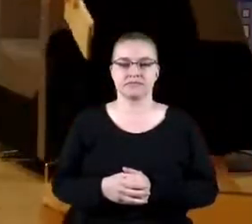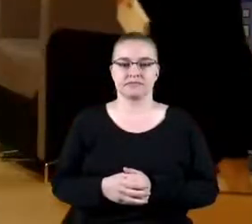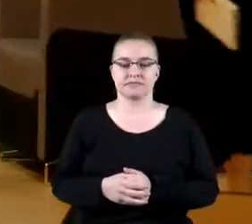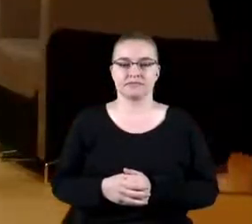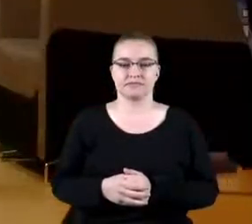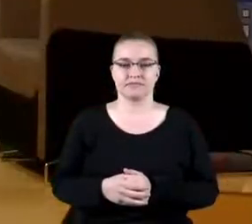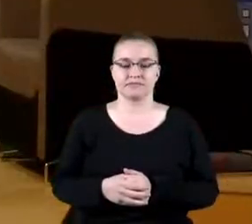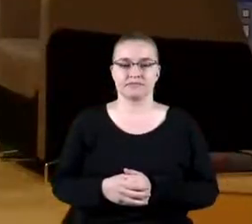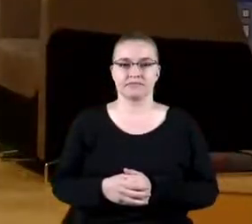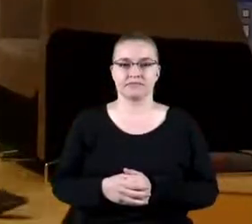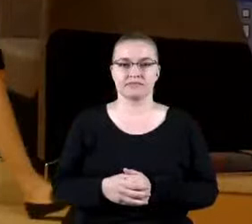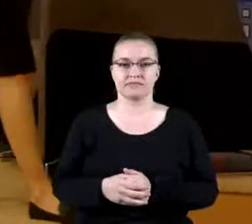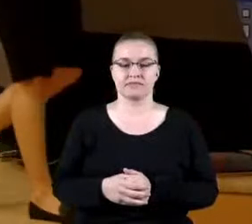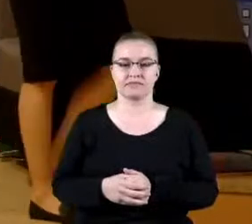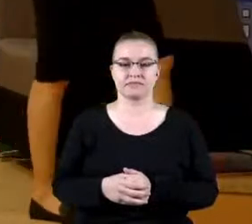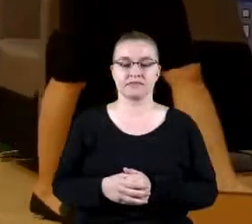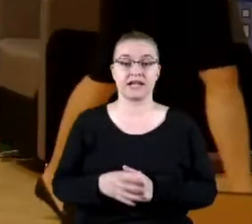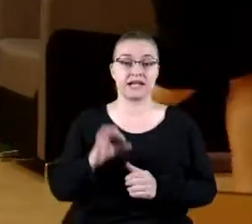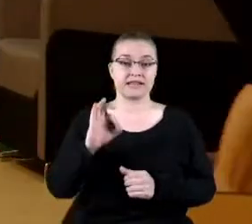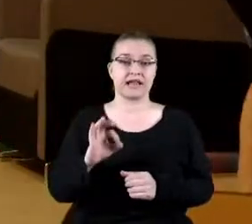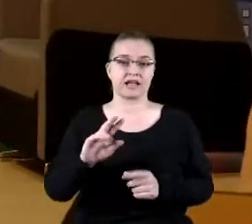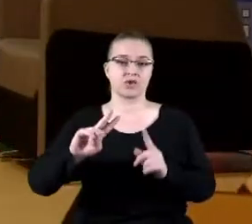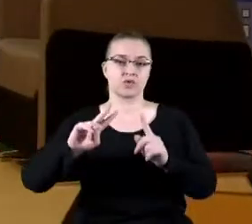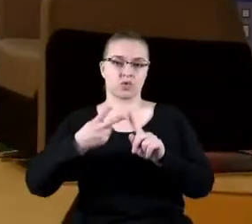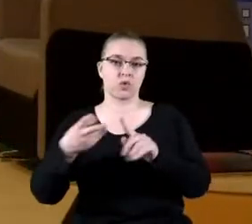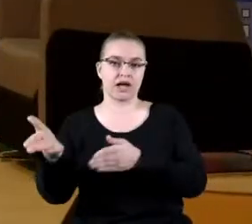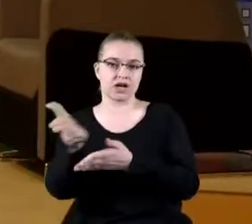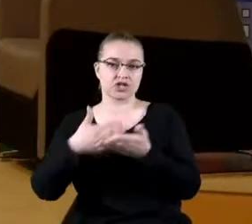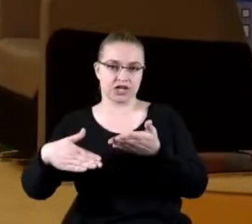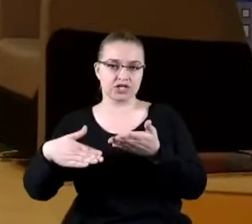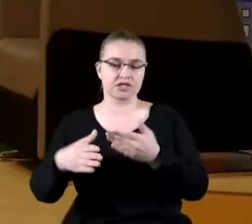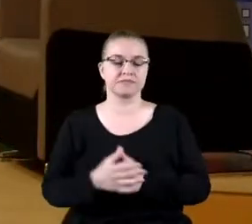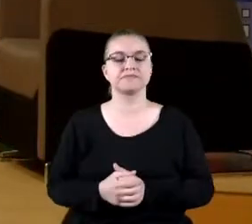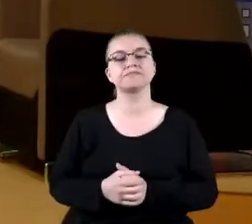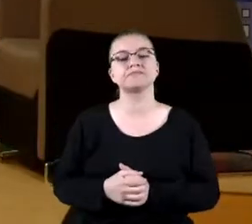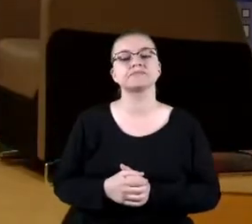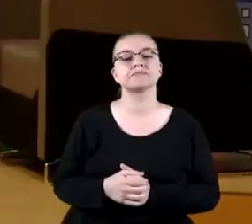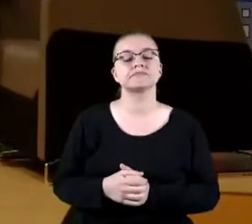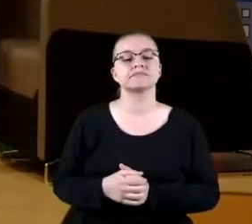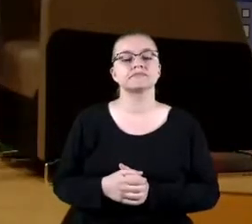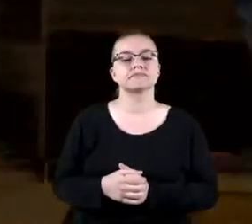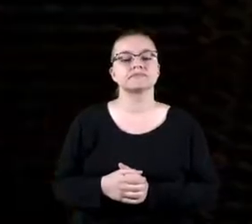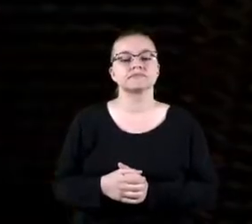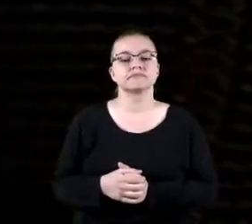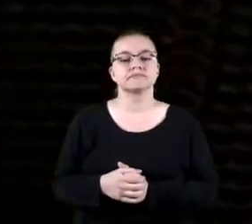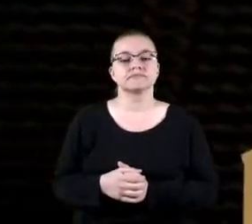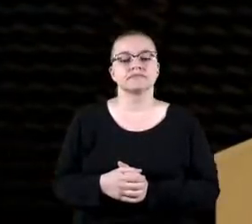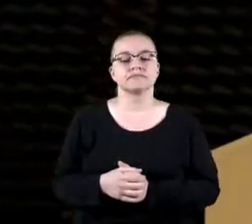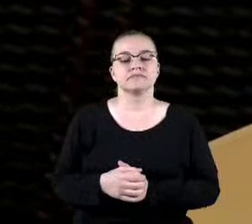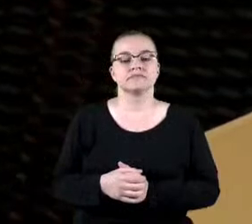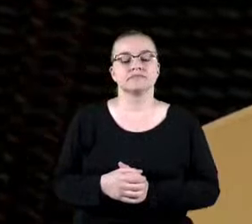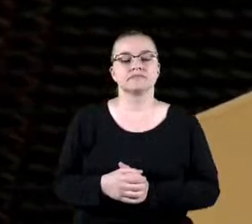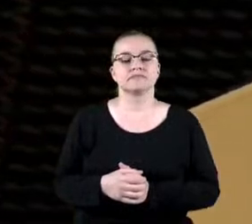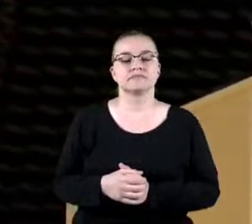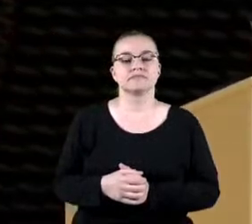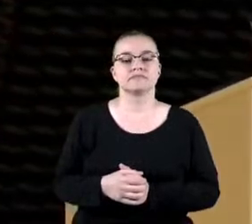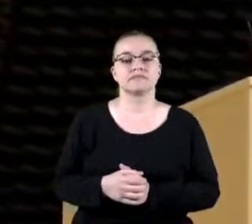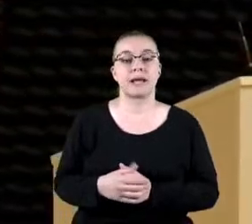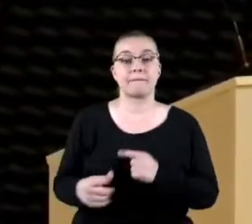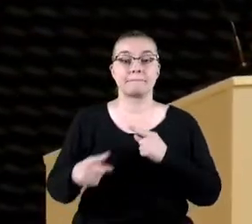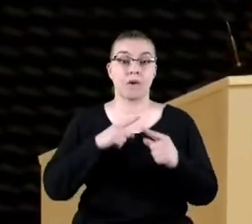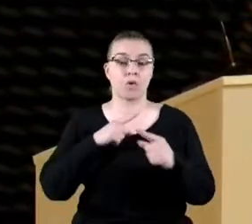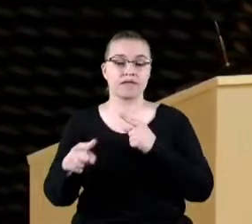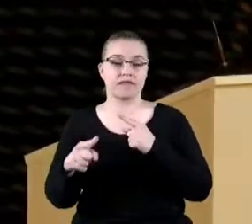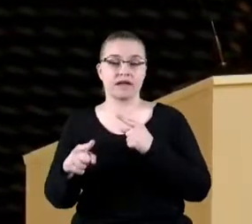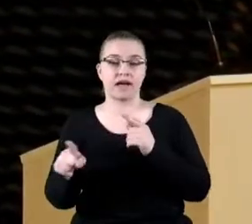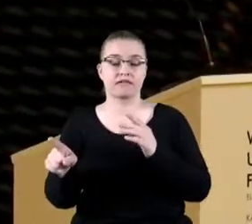Now we come to the second panel on policy directions for innovative urban resilient solutions. And